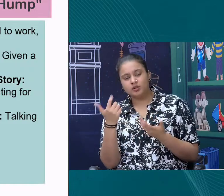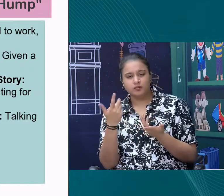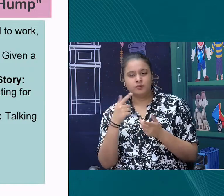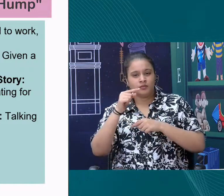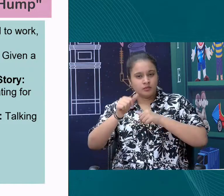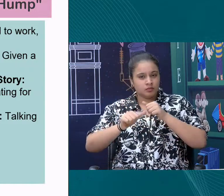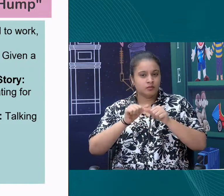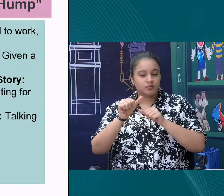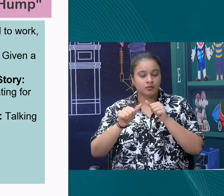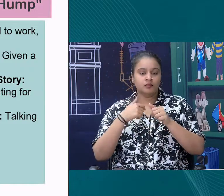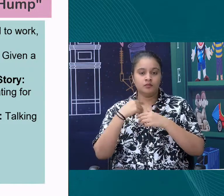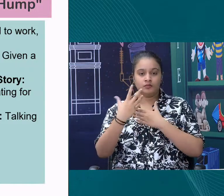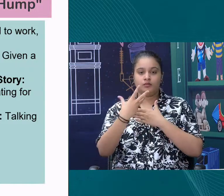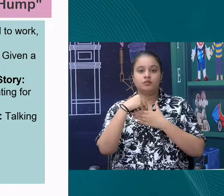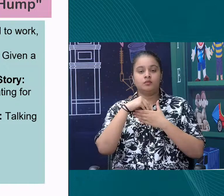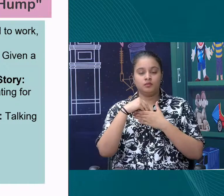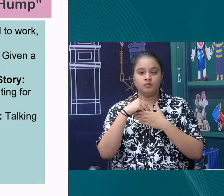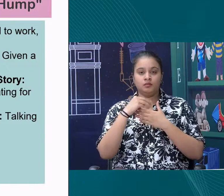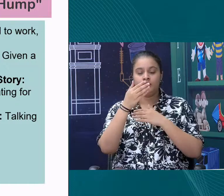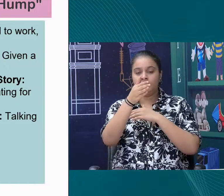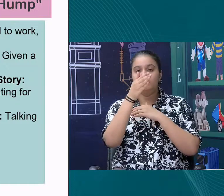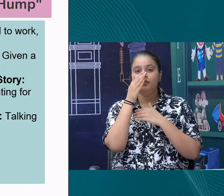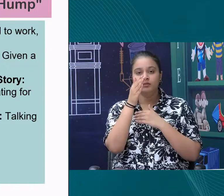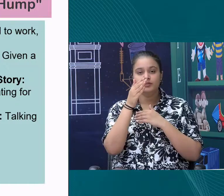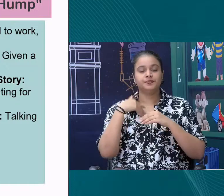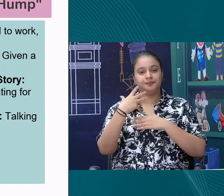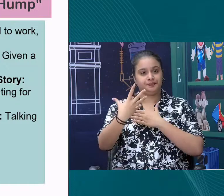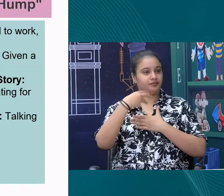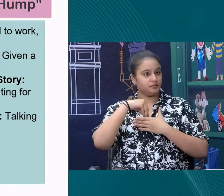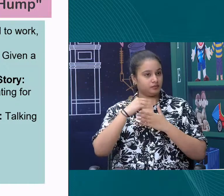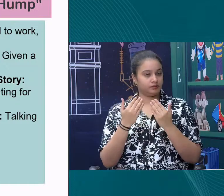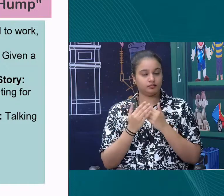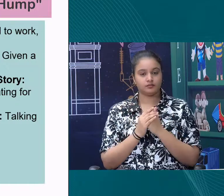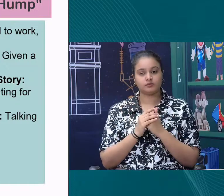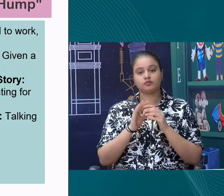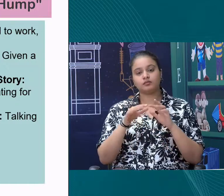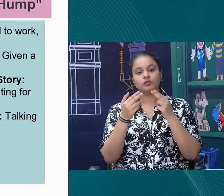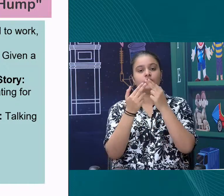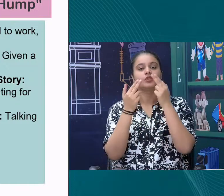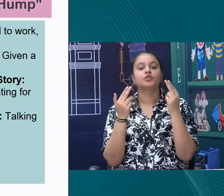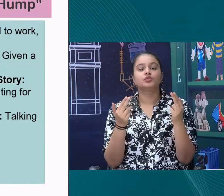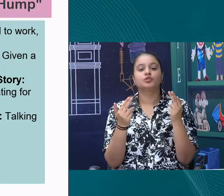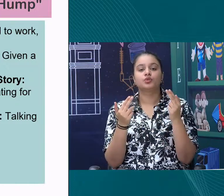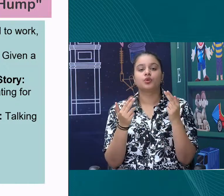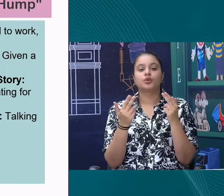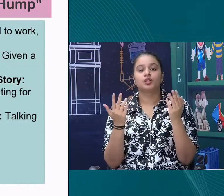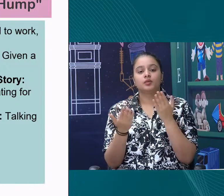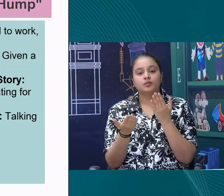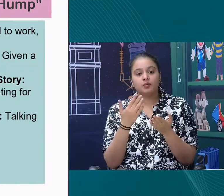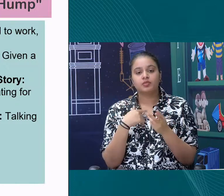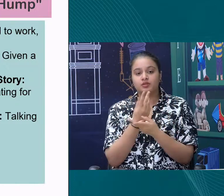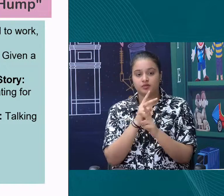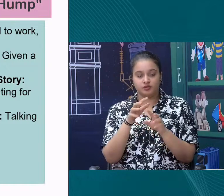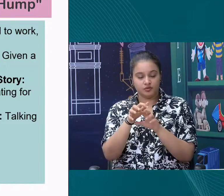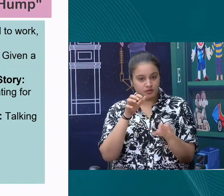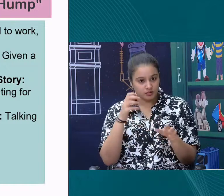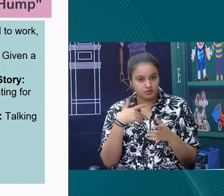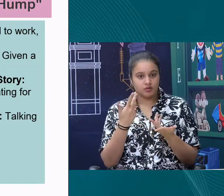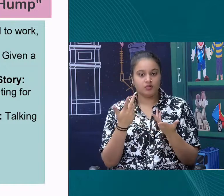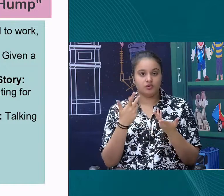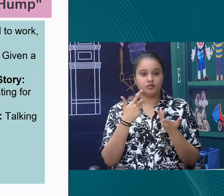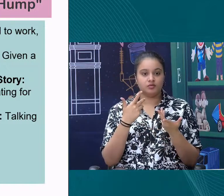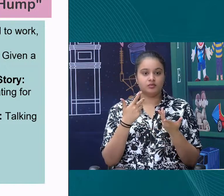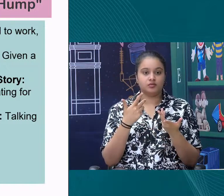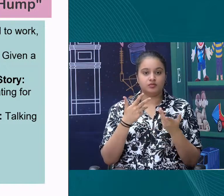the process of evaluation. That camel's adaptation. And the story also personifies animals, a talking horse, a